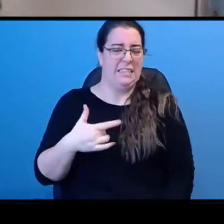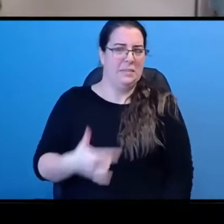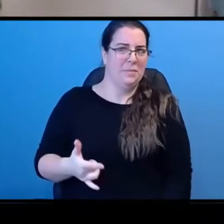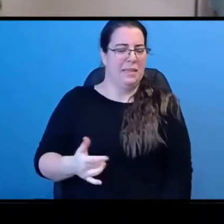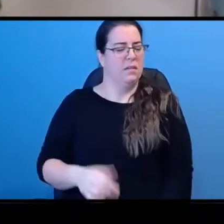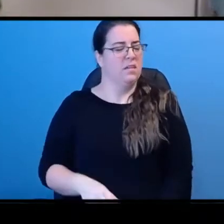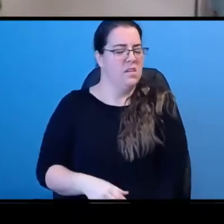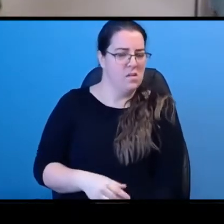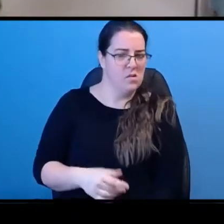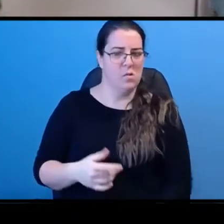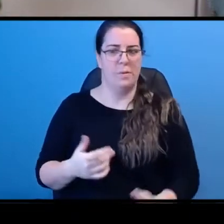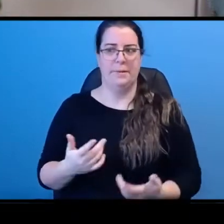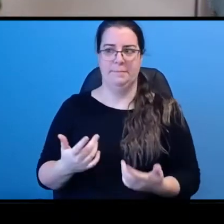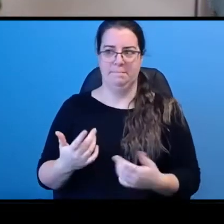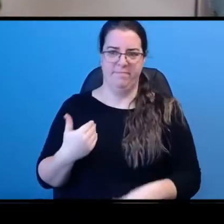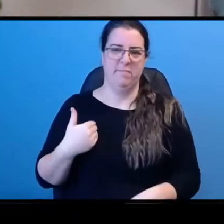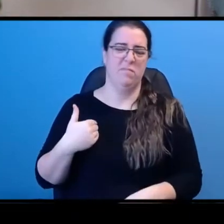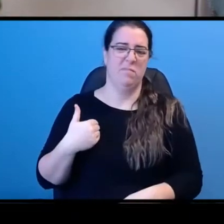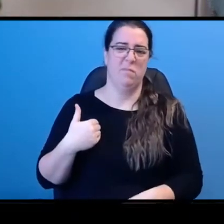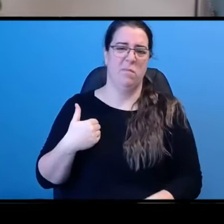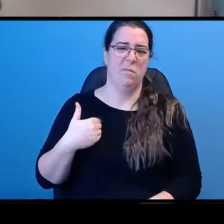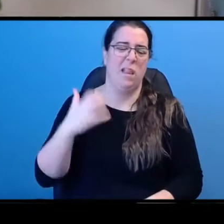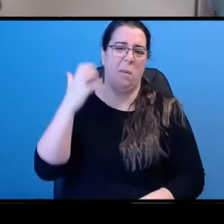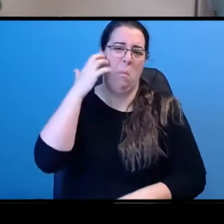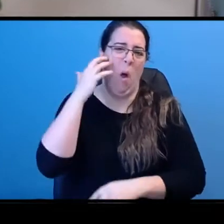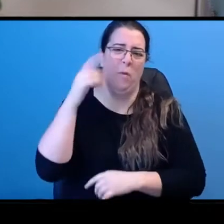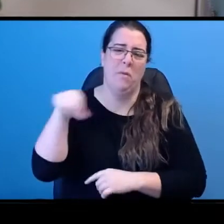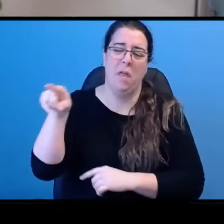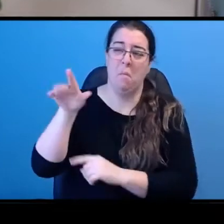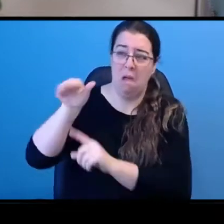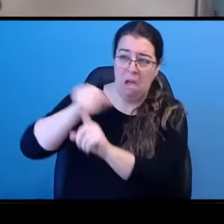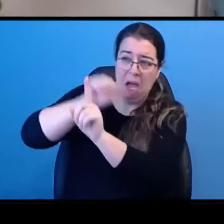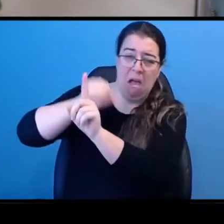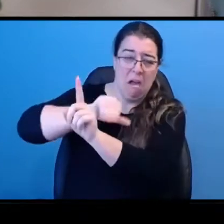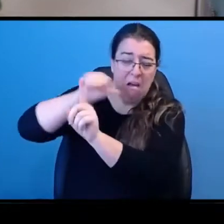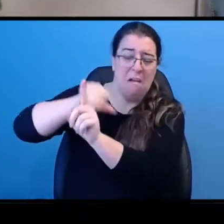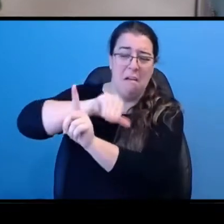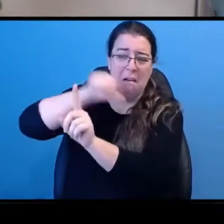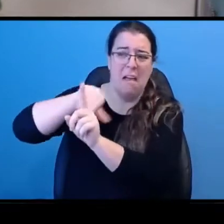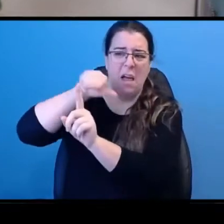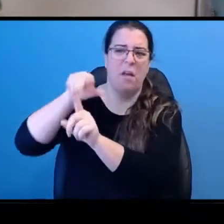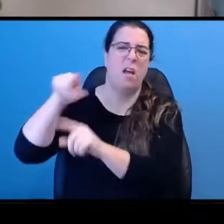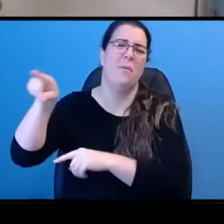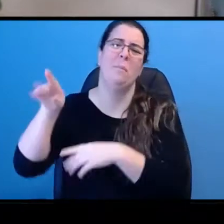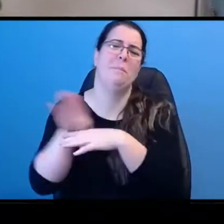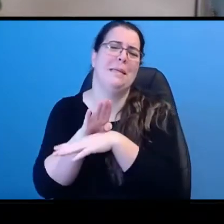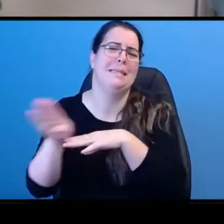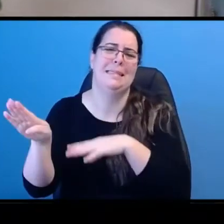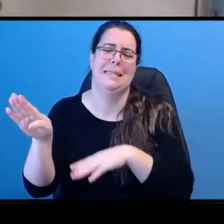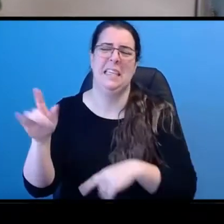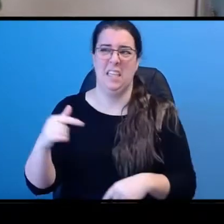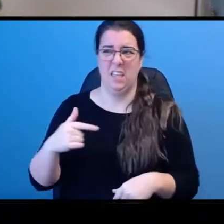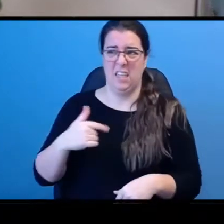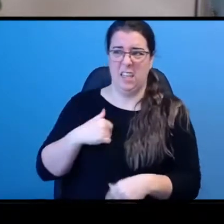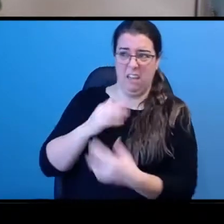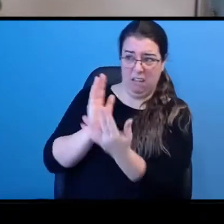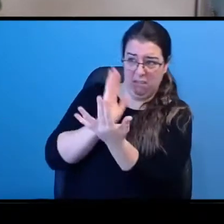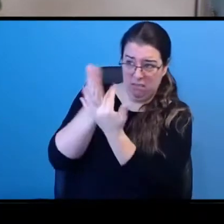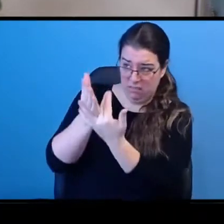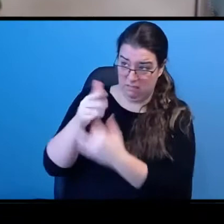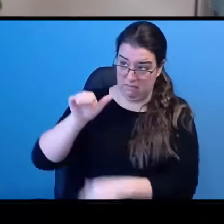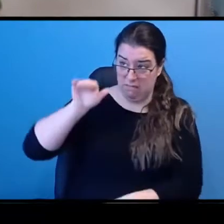I always feel like they're super busy people. They don't want to hear from little old me asking a